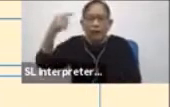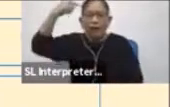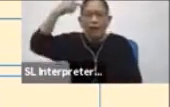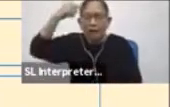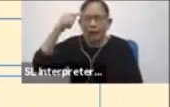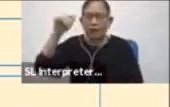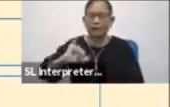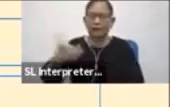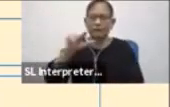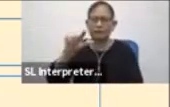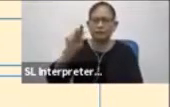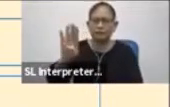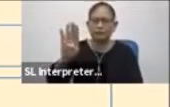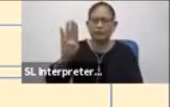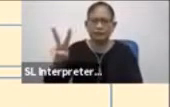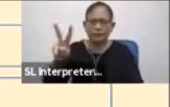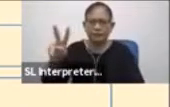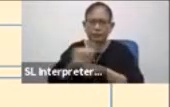practice.